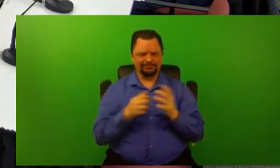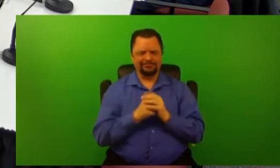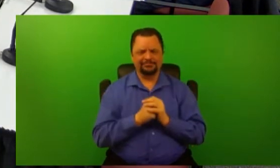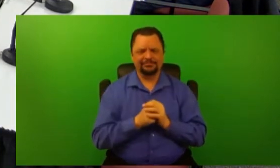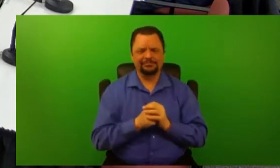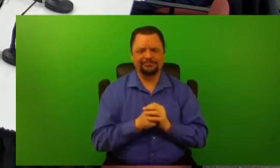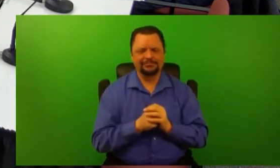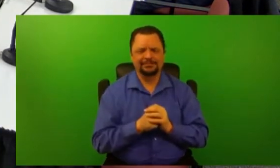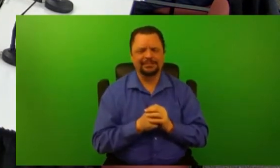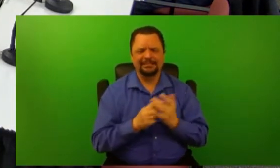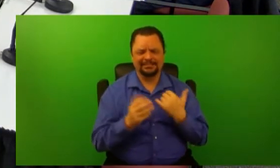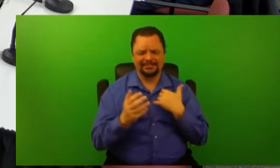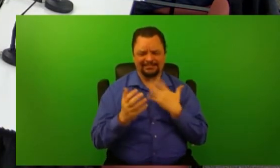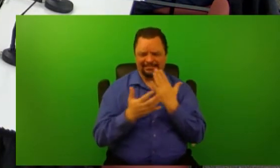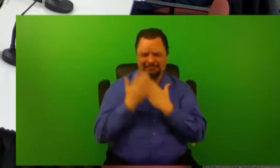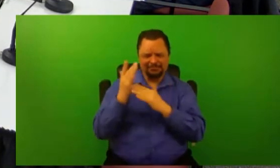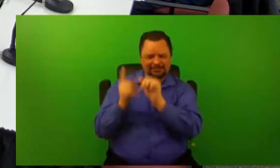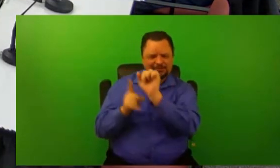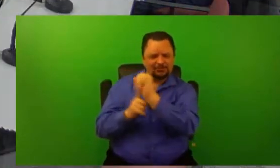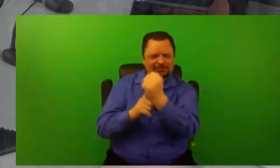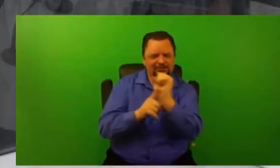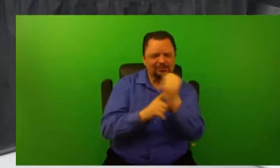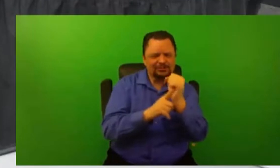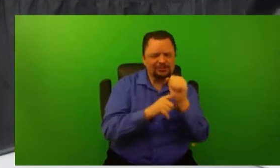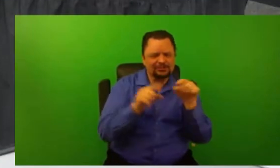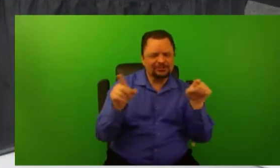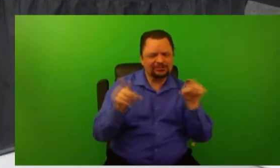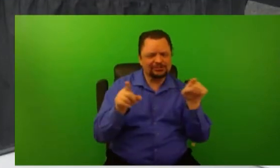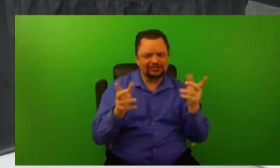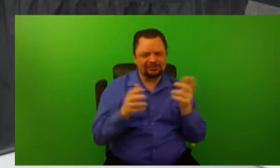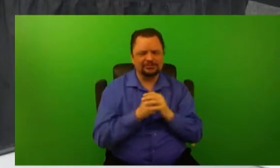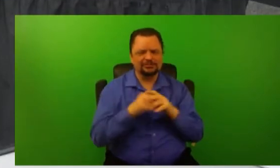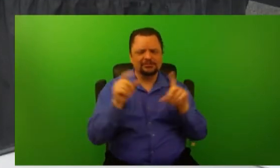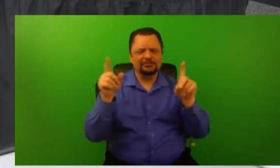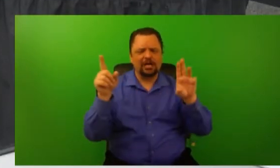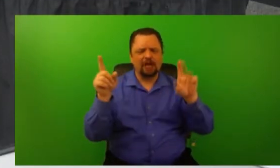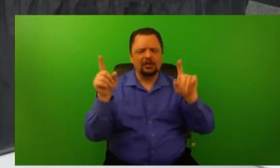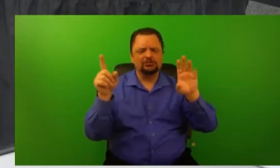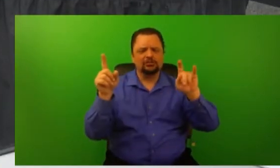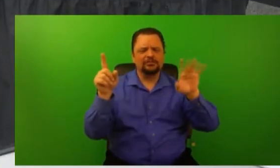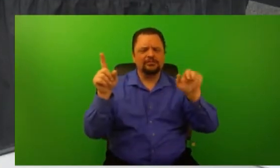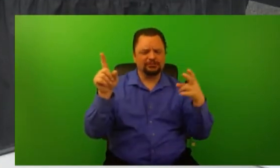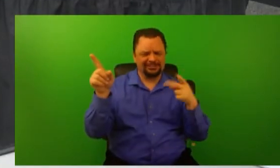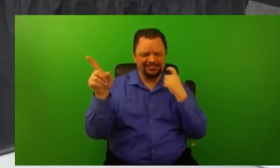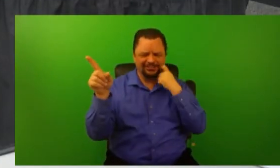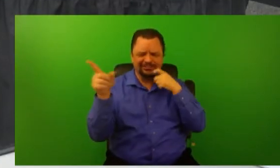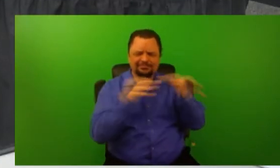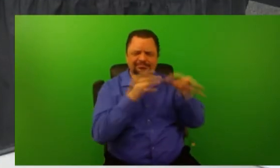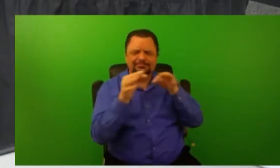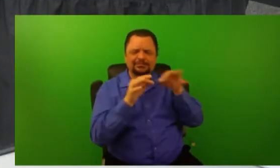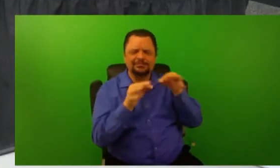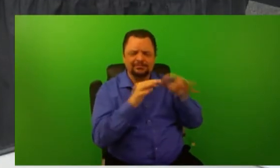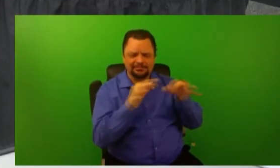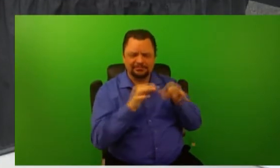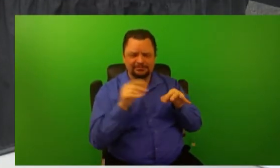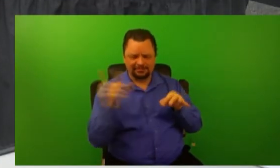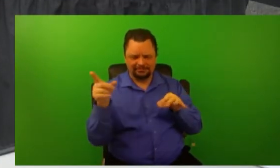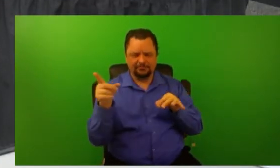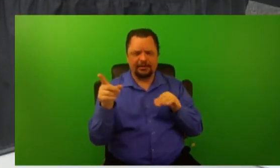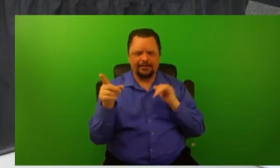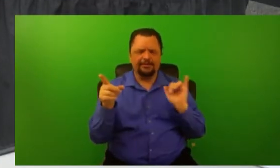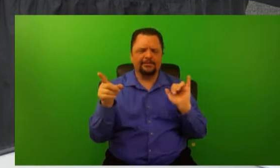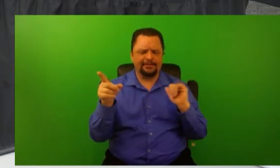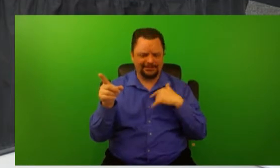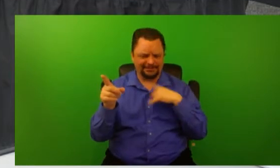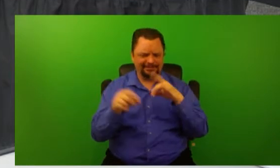Dr. Turbush just explained, I have sent just a